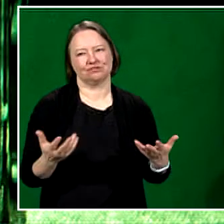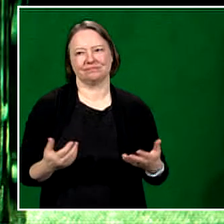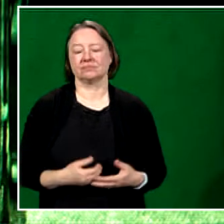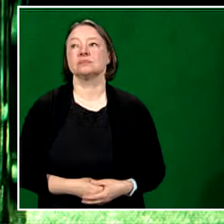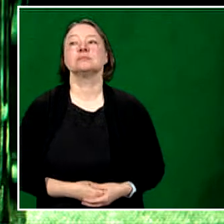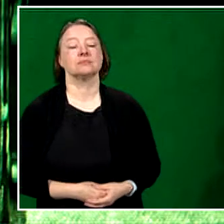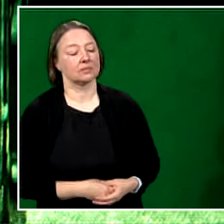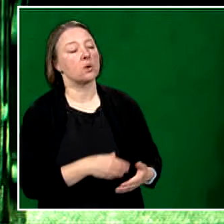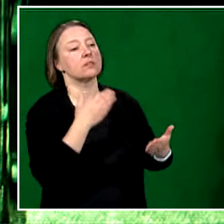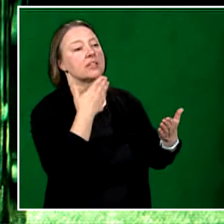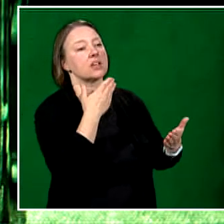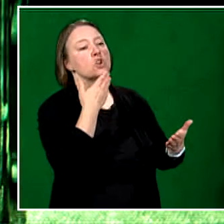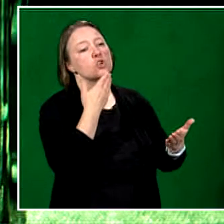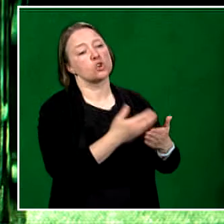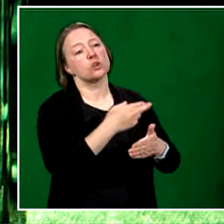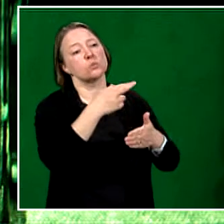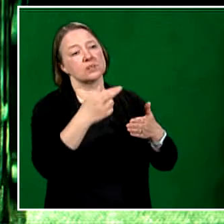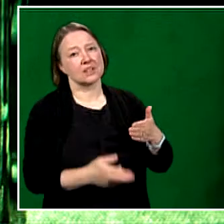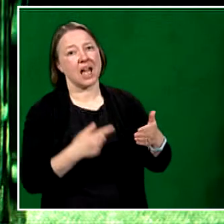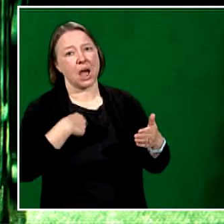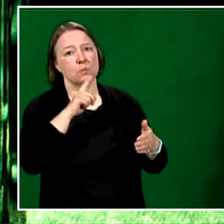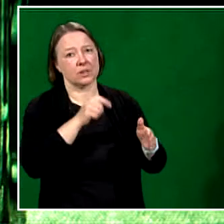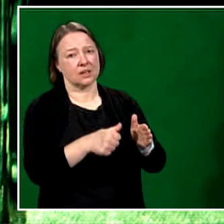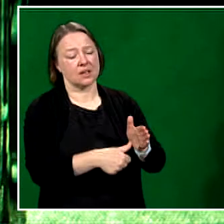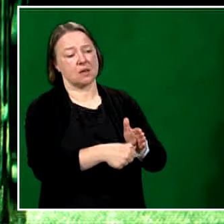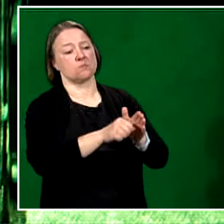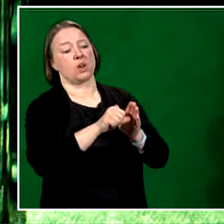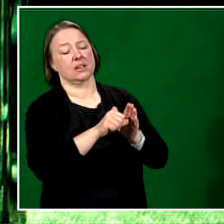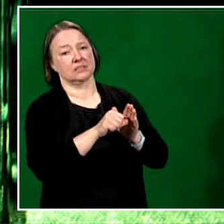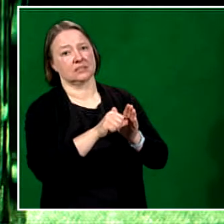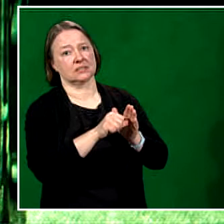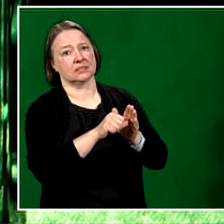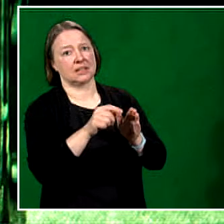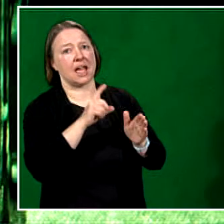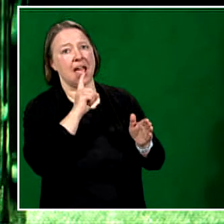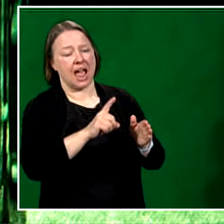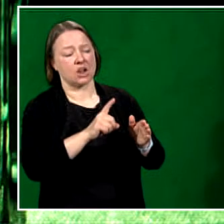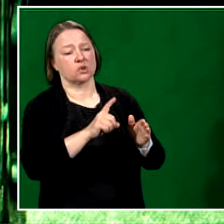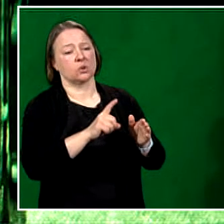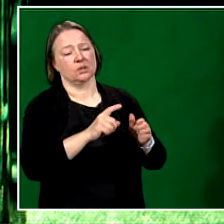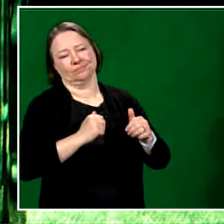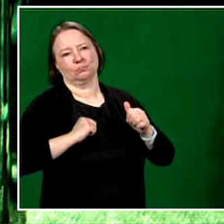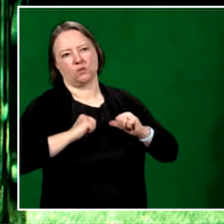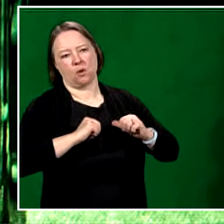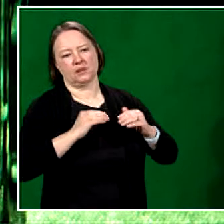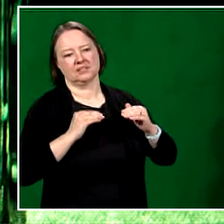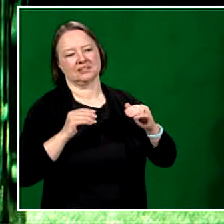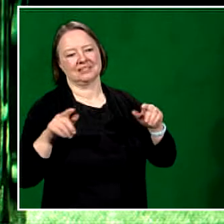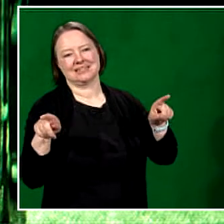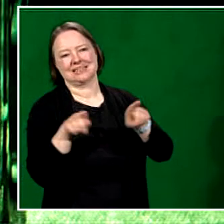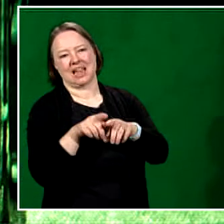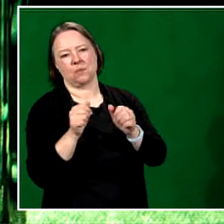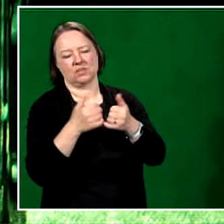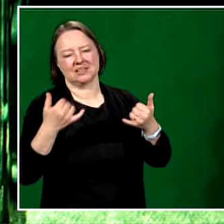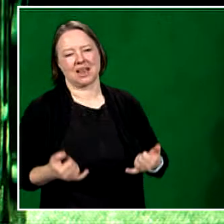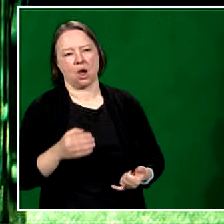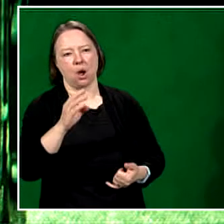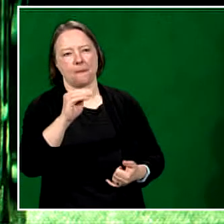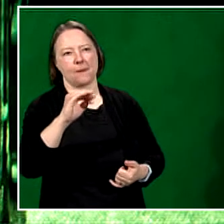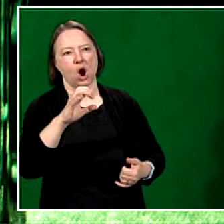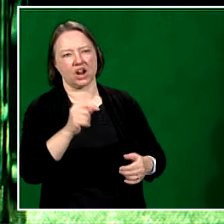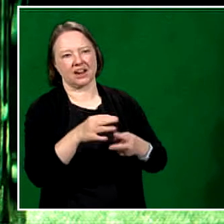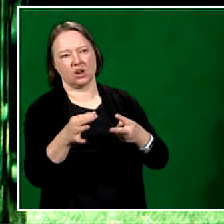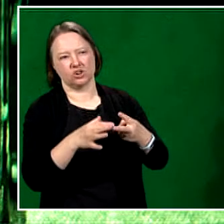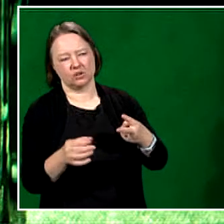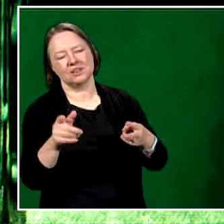No, thank you. That's a good result, though. Like, I'm impressed. I'm impressed that the actual performance is on par with the current market alternative. So that's